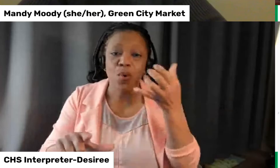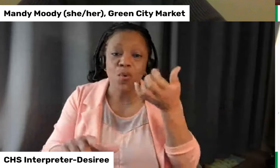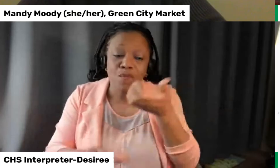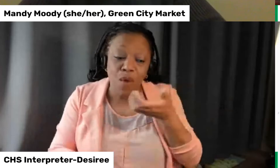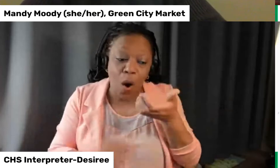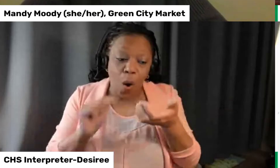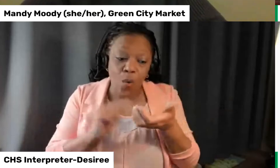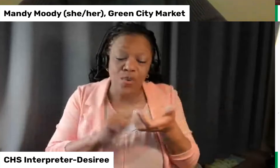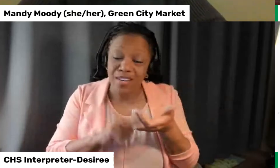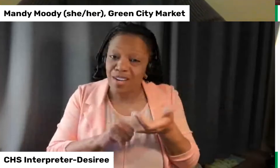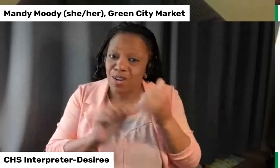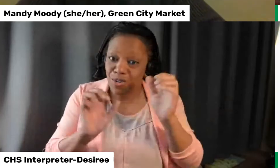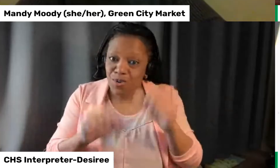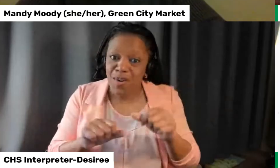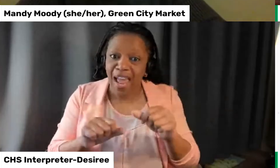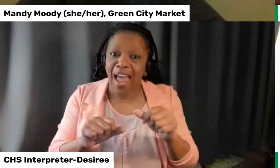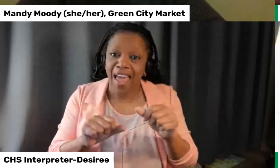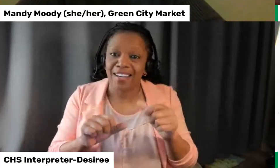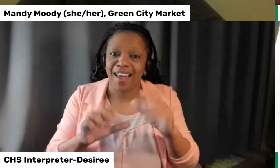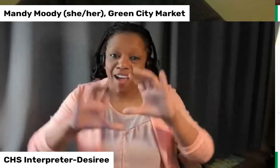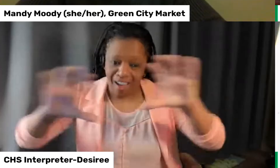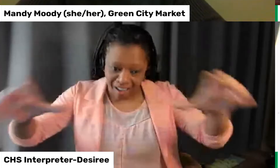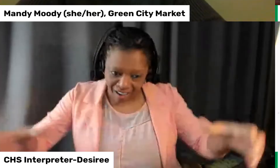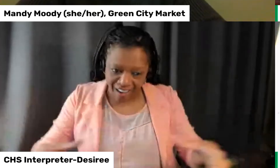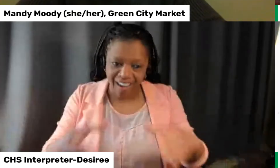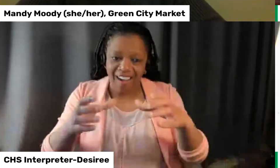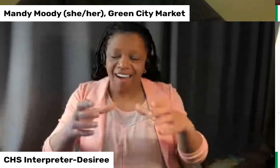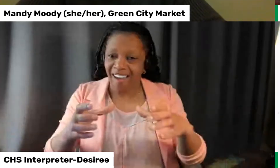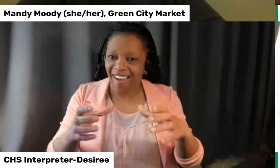make a collective. Yeah.